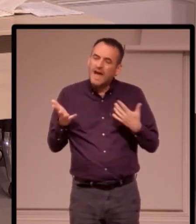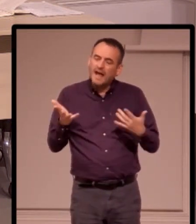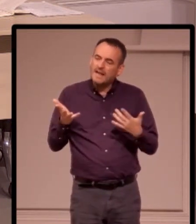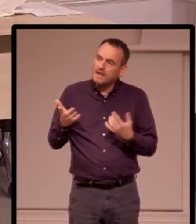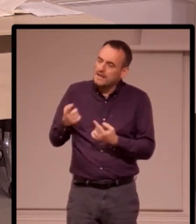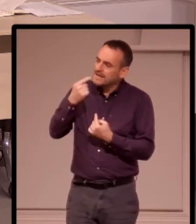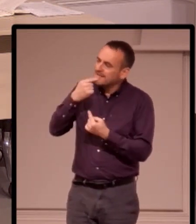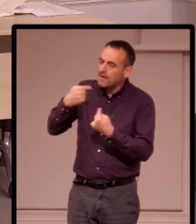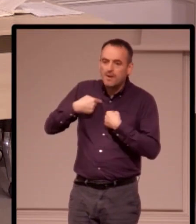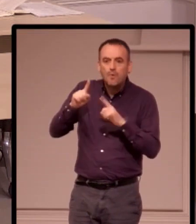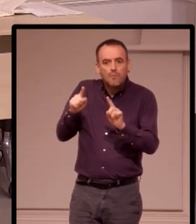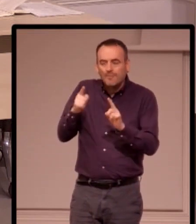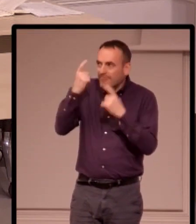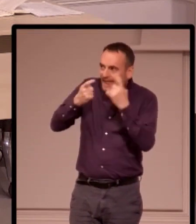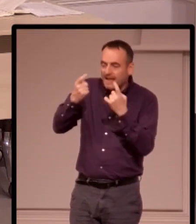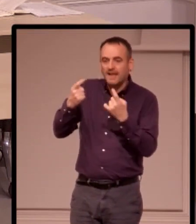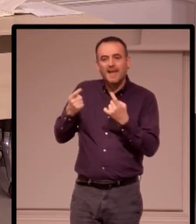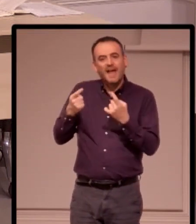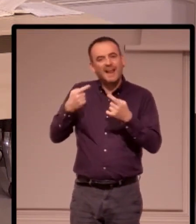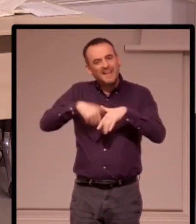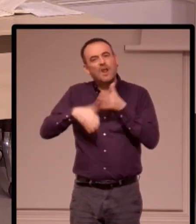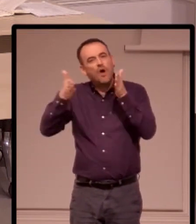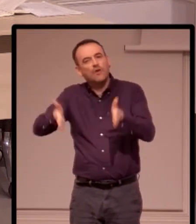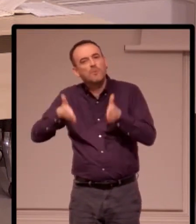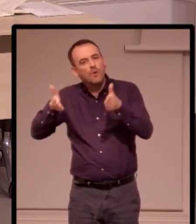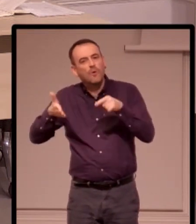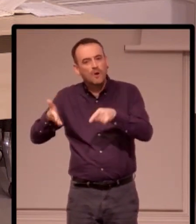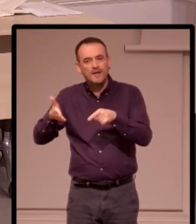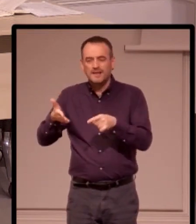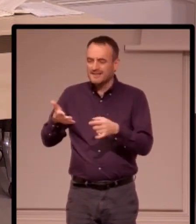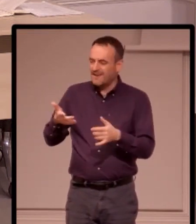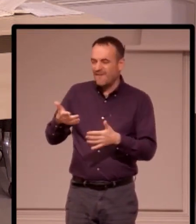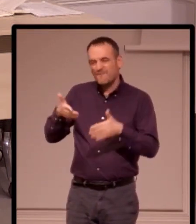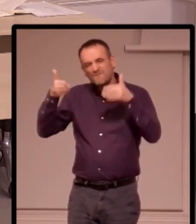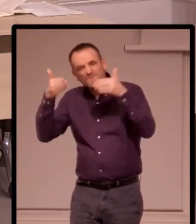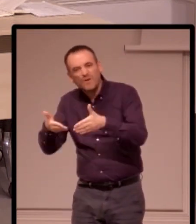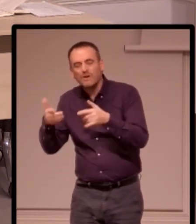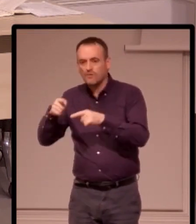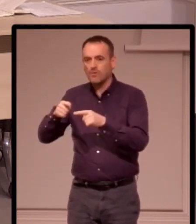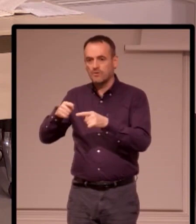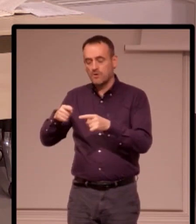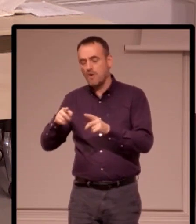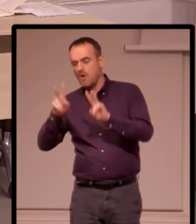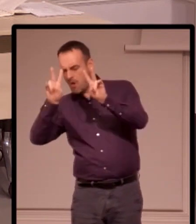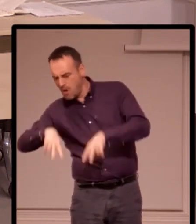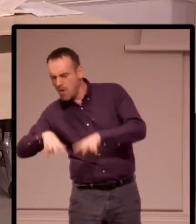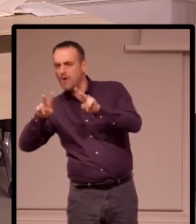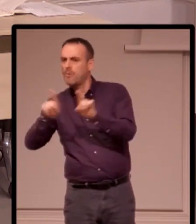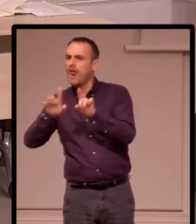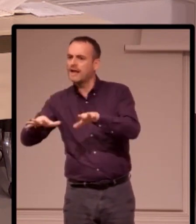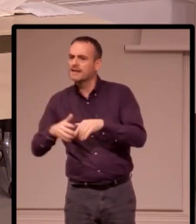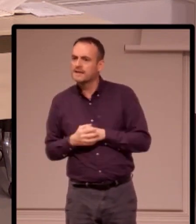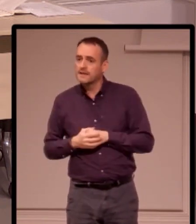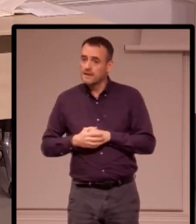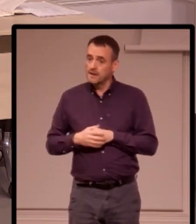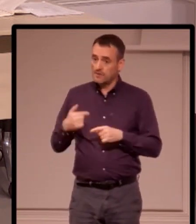of the optics, as they say, isn't it, in the hospital. It is, but even in the, even as an adult, you're